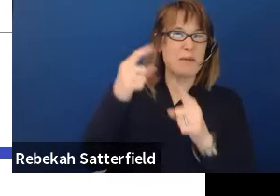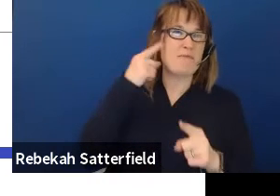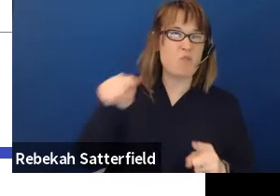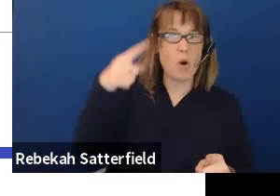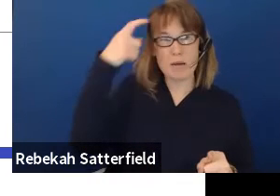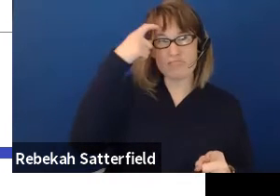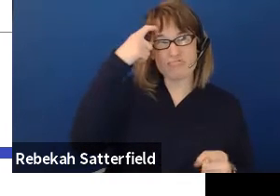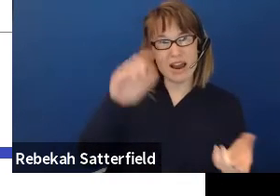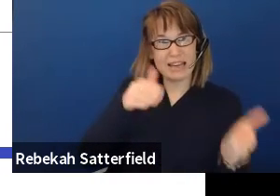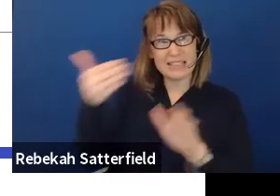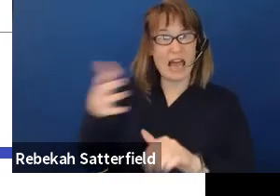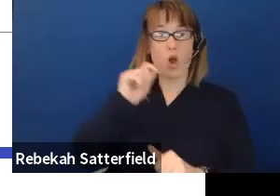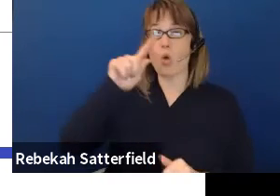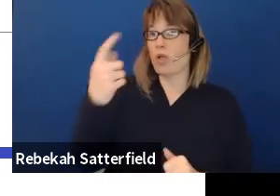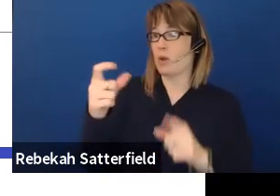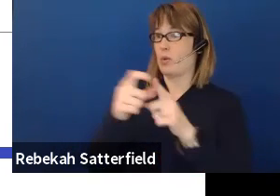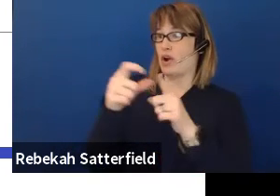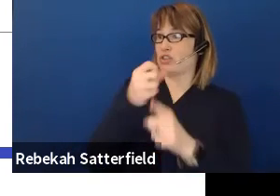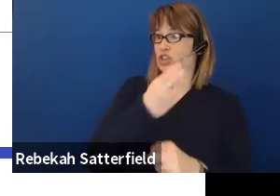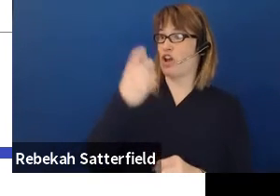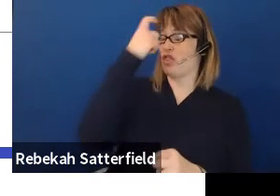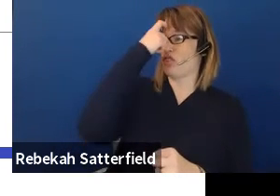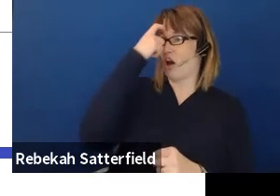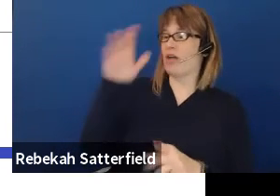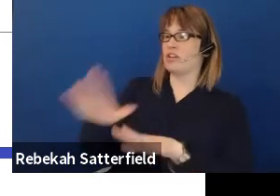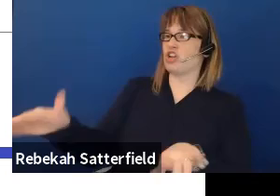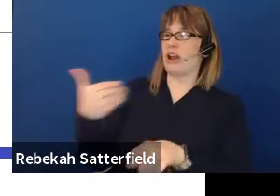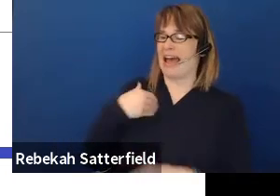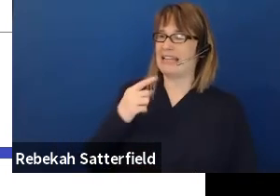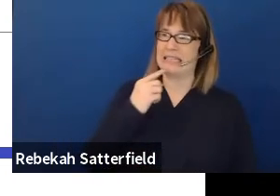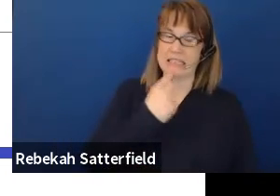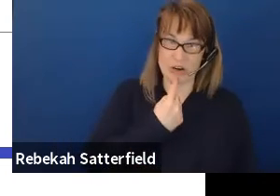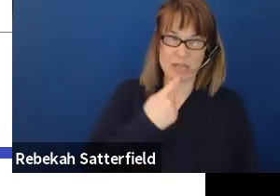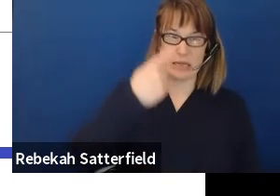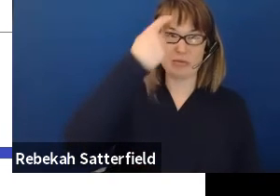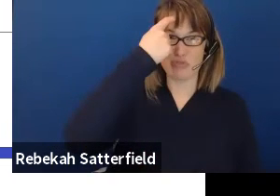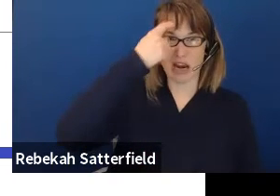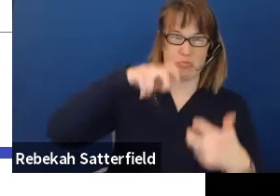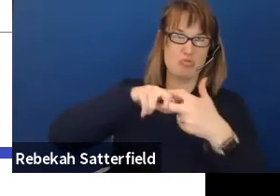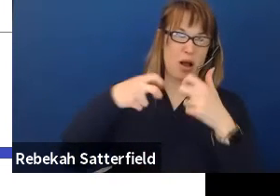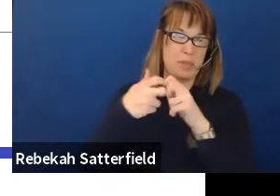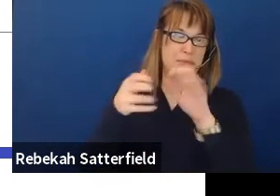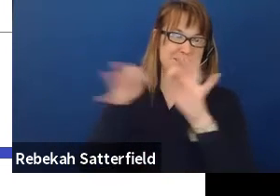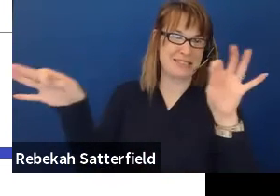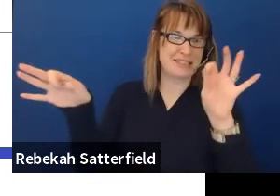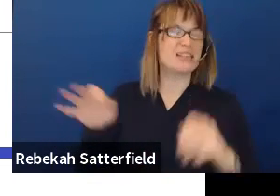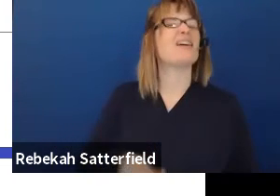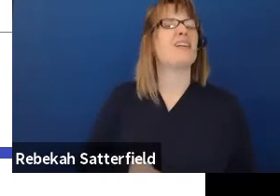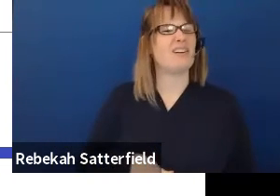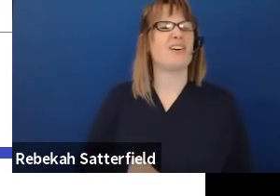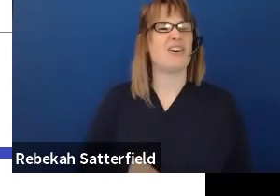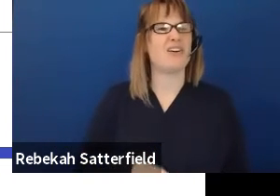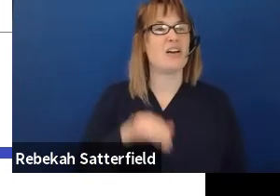think of in that moment was to say that the child had serious brain problems. So this is something